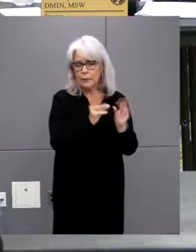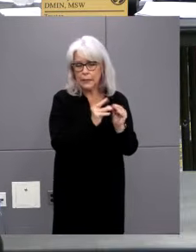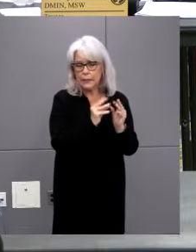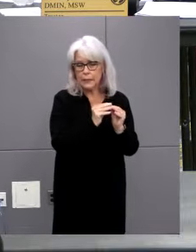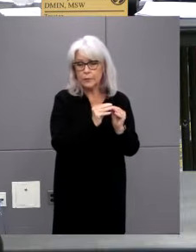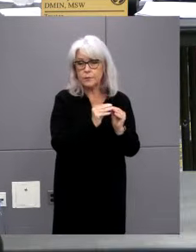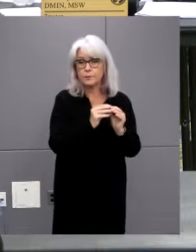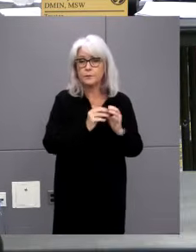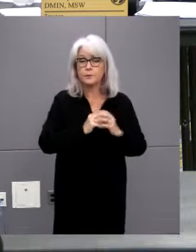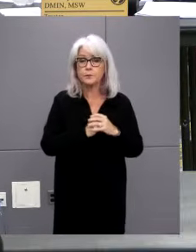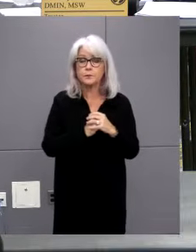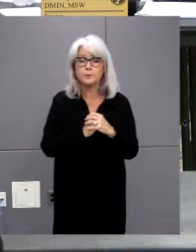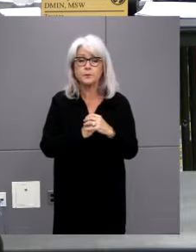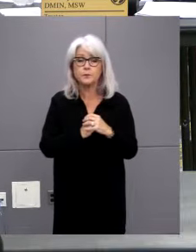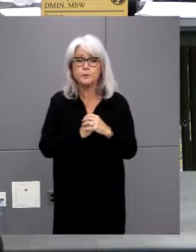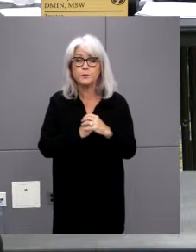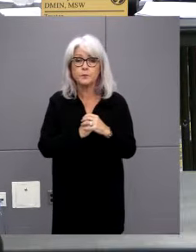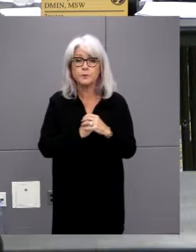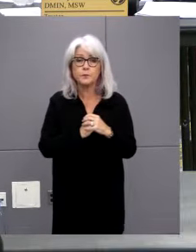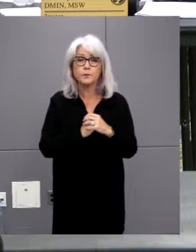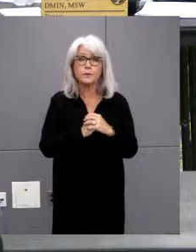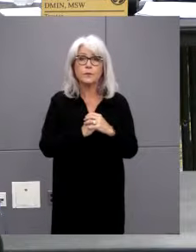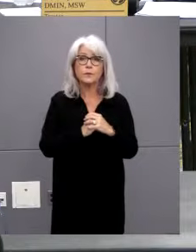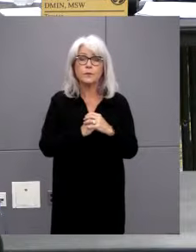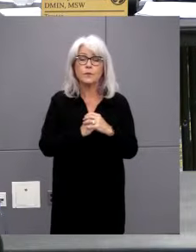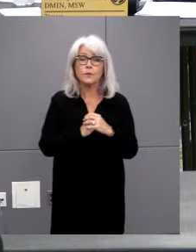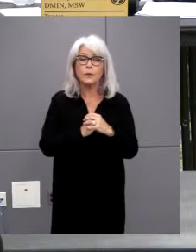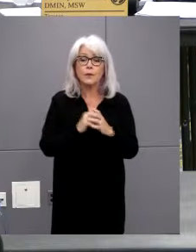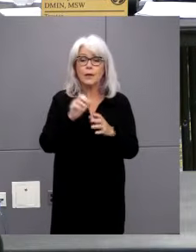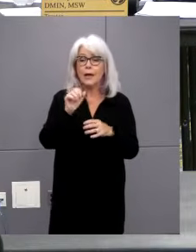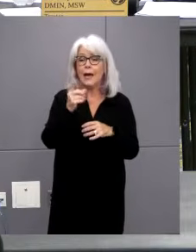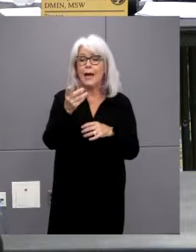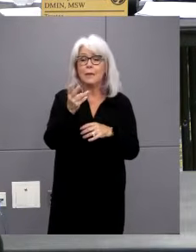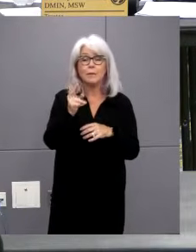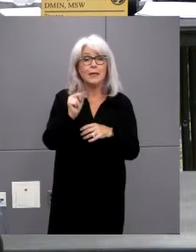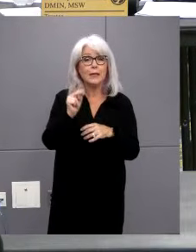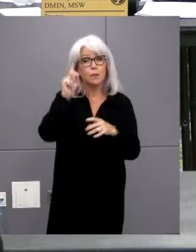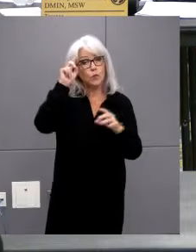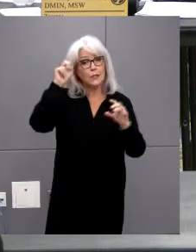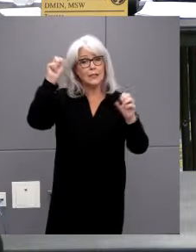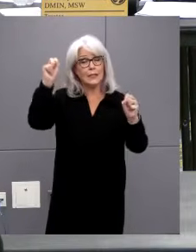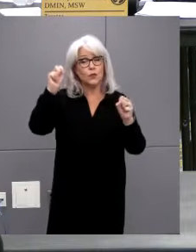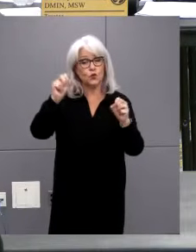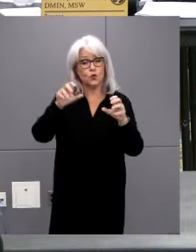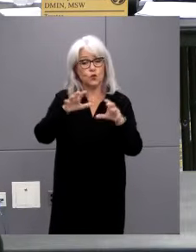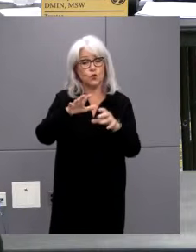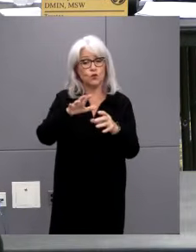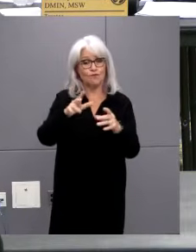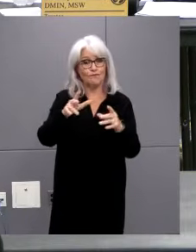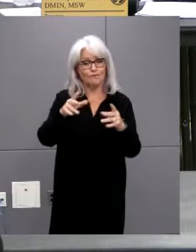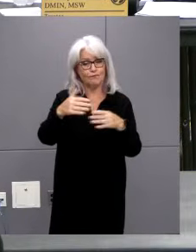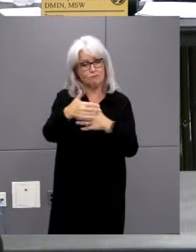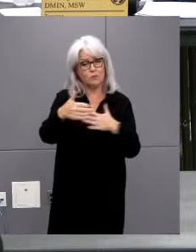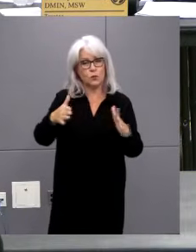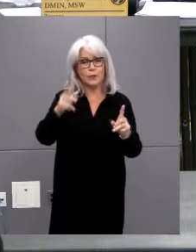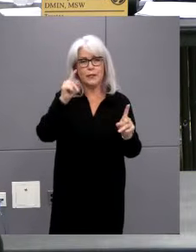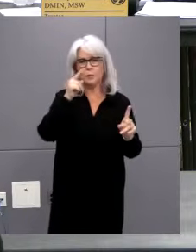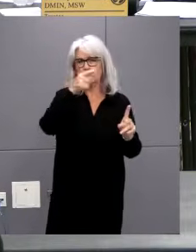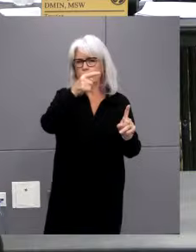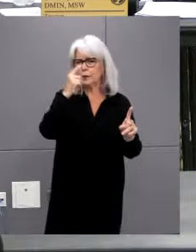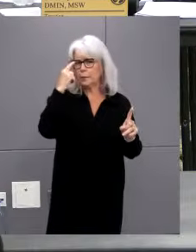at in the presidential or the administrative suite over it's Curtis